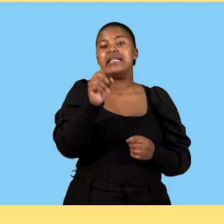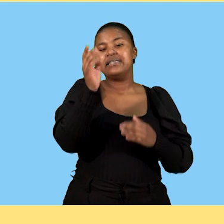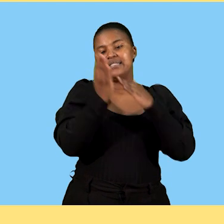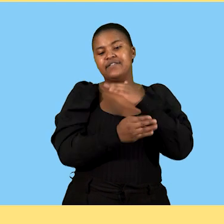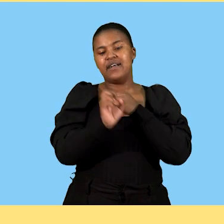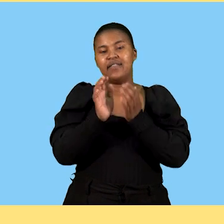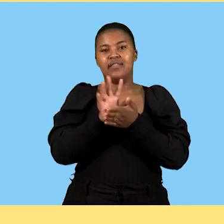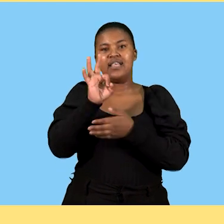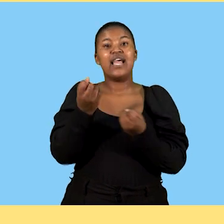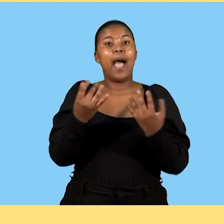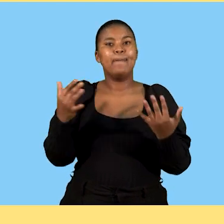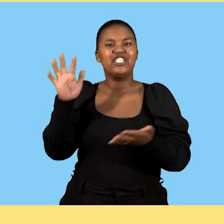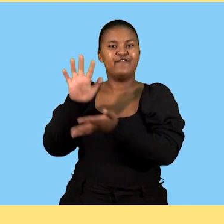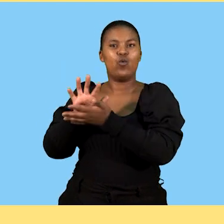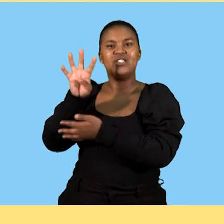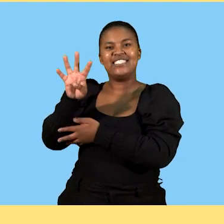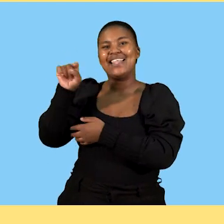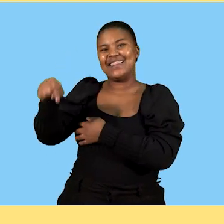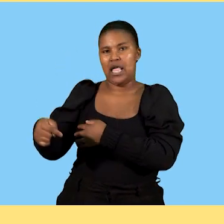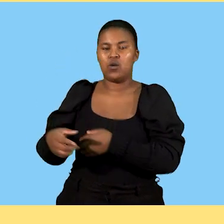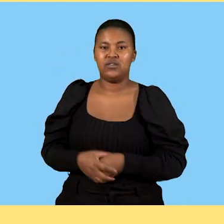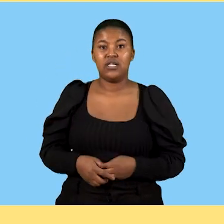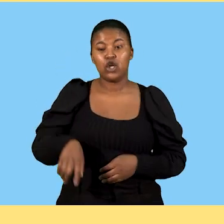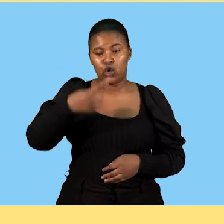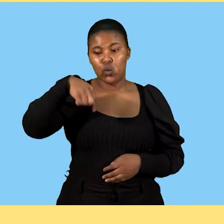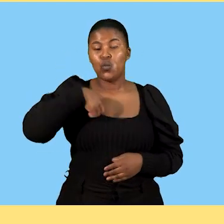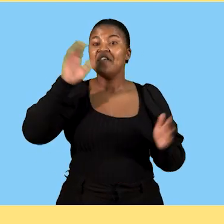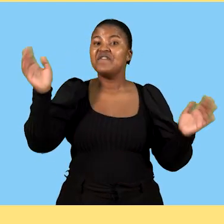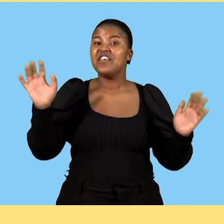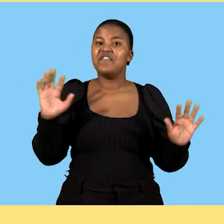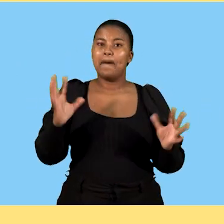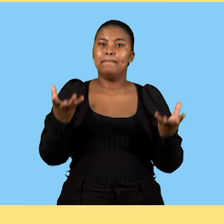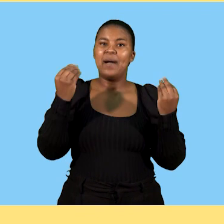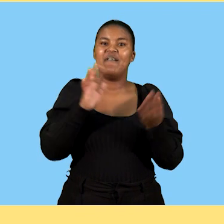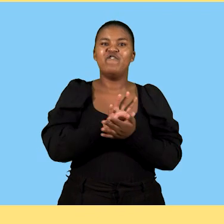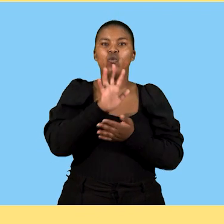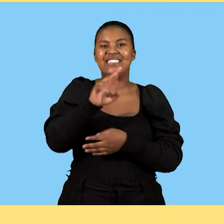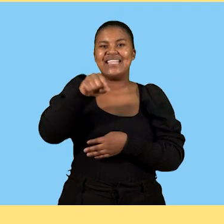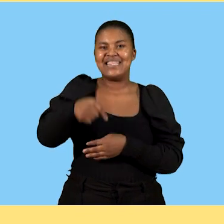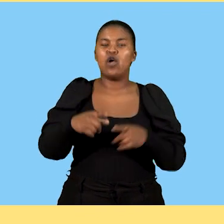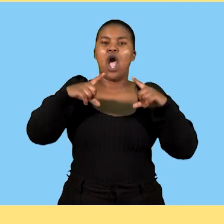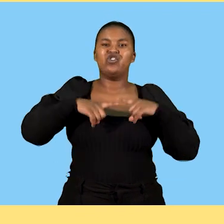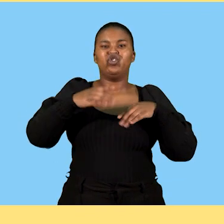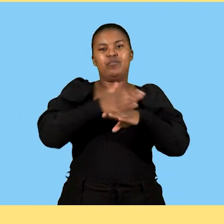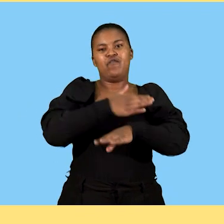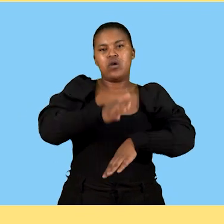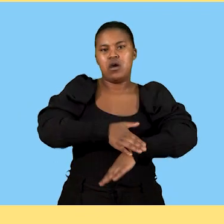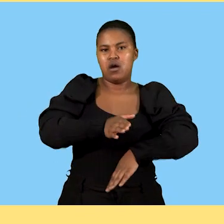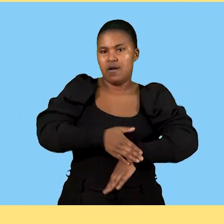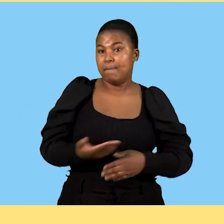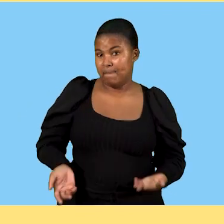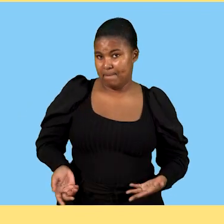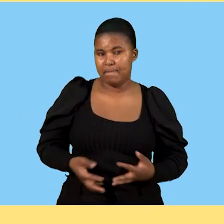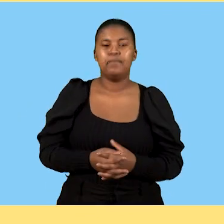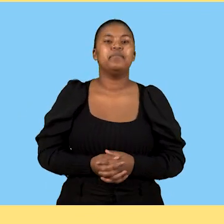us 14,000. We have received 14,000 in advance. How do we record